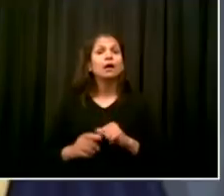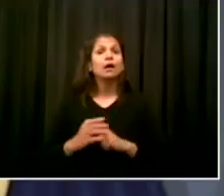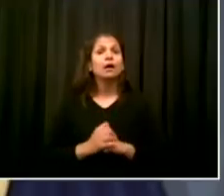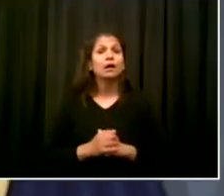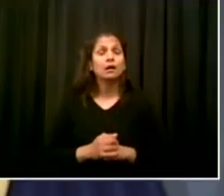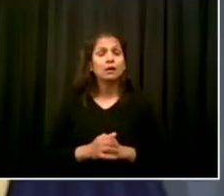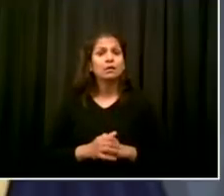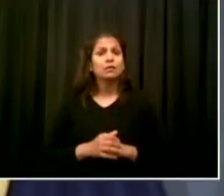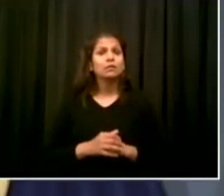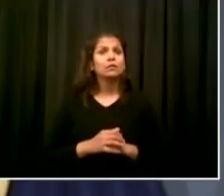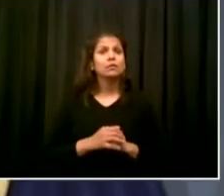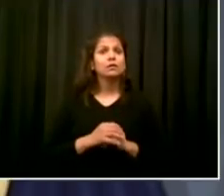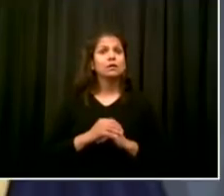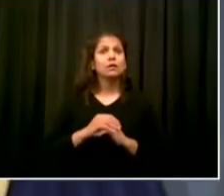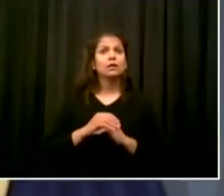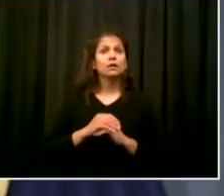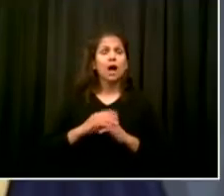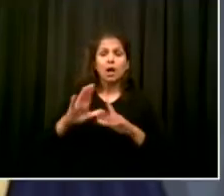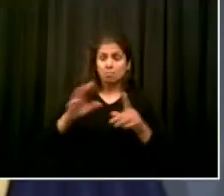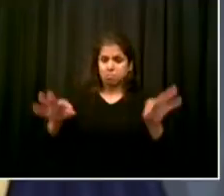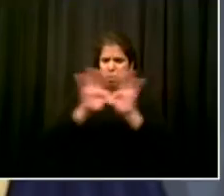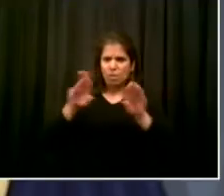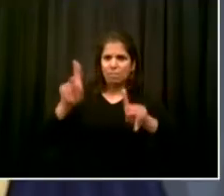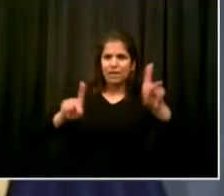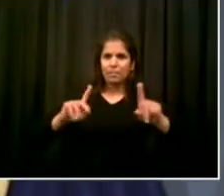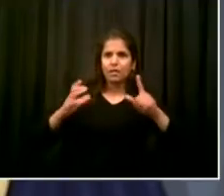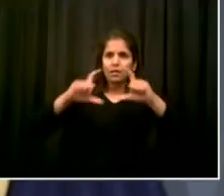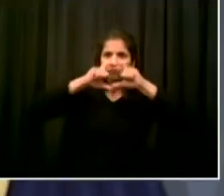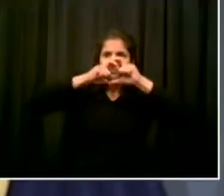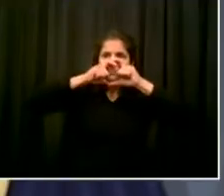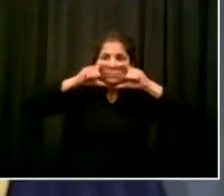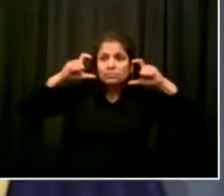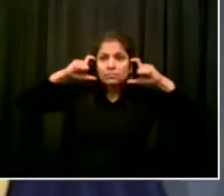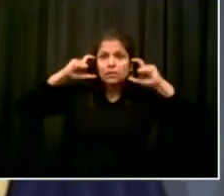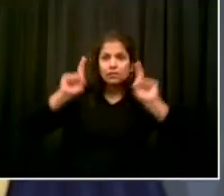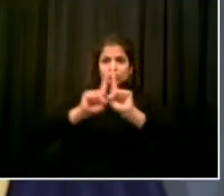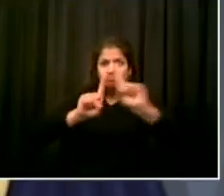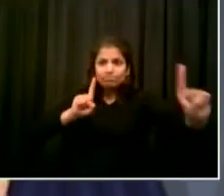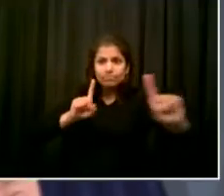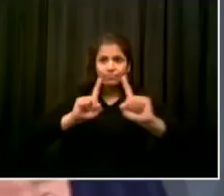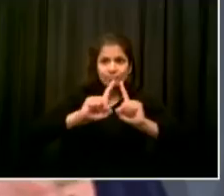let me have Deputy Mayor Vicky Bean give you an update as far as the information she has.